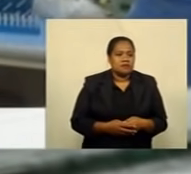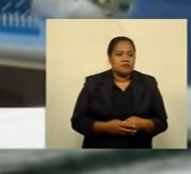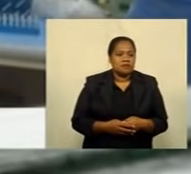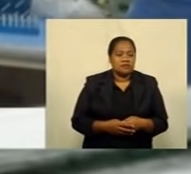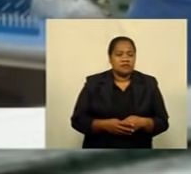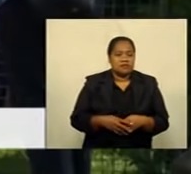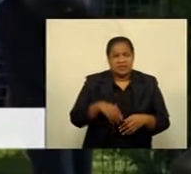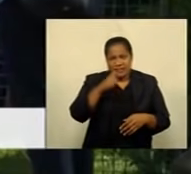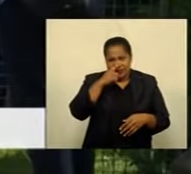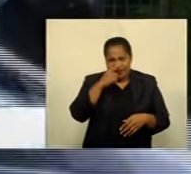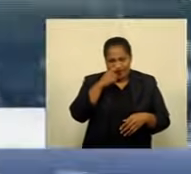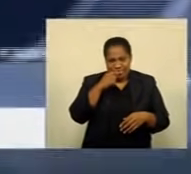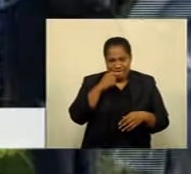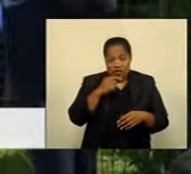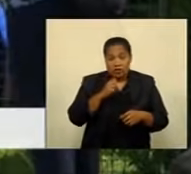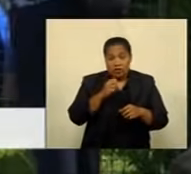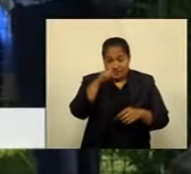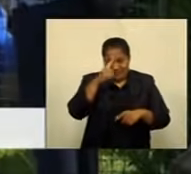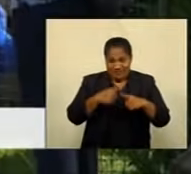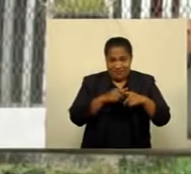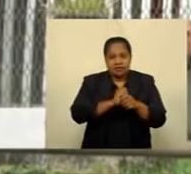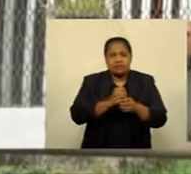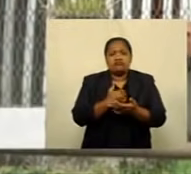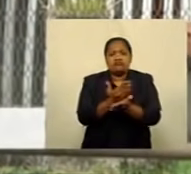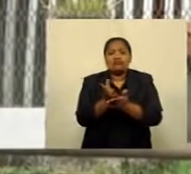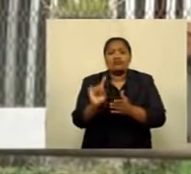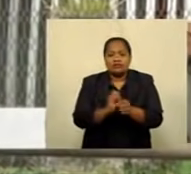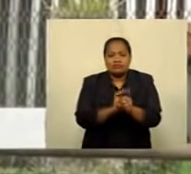And patient shares COVID experience.